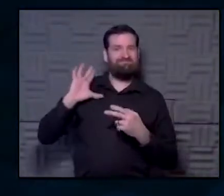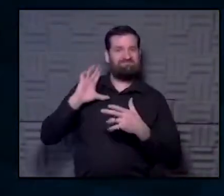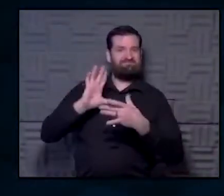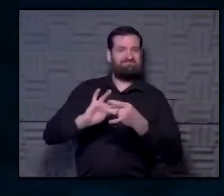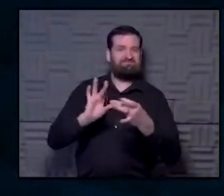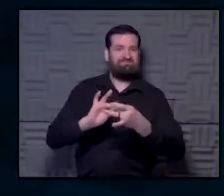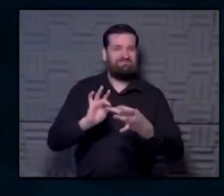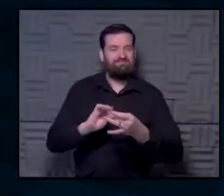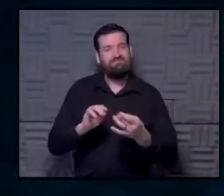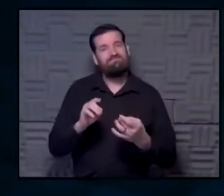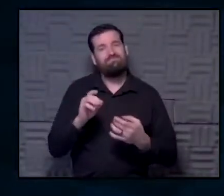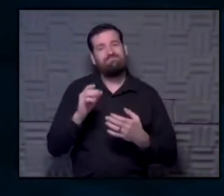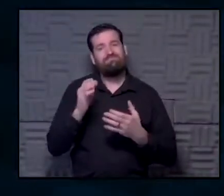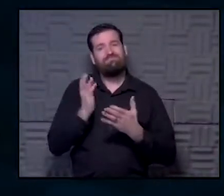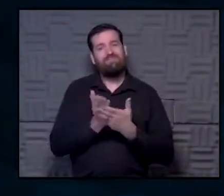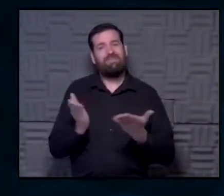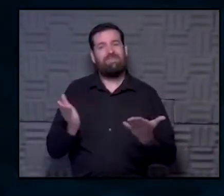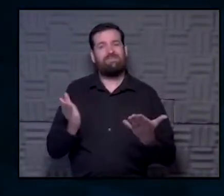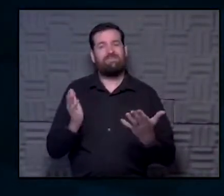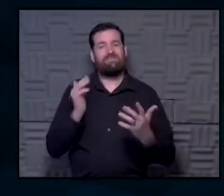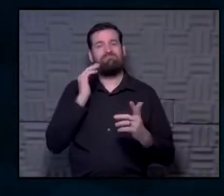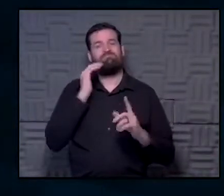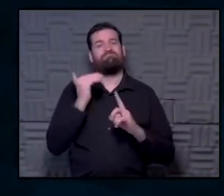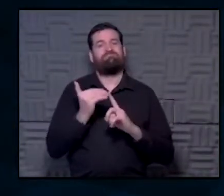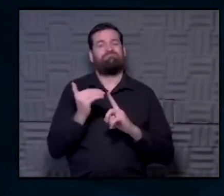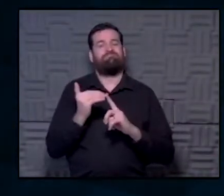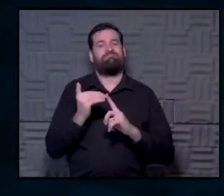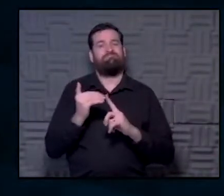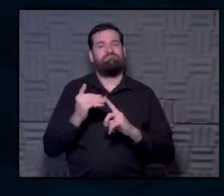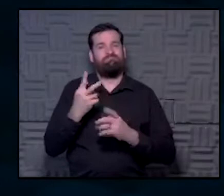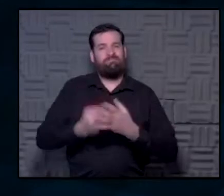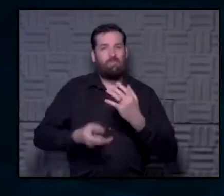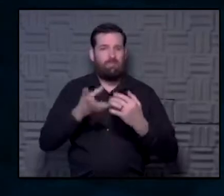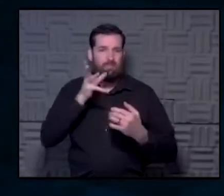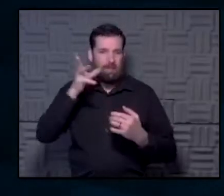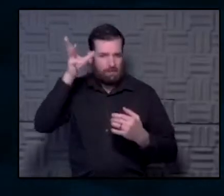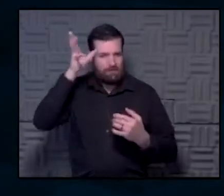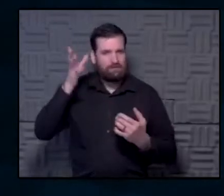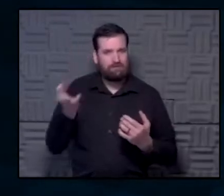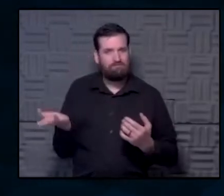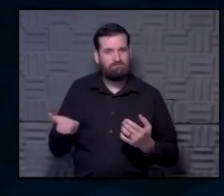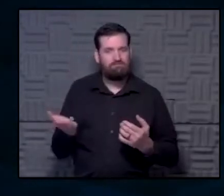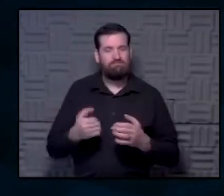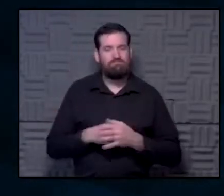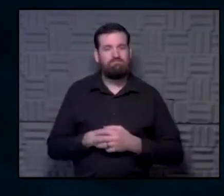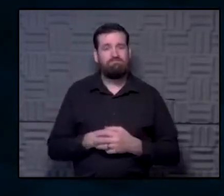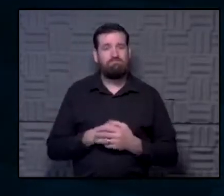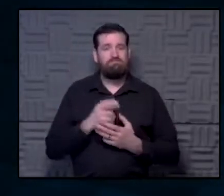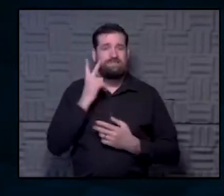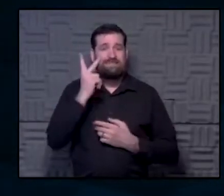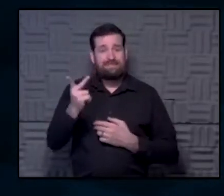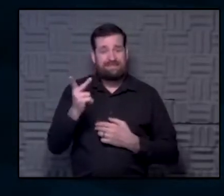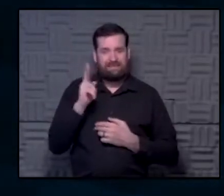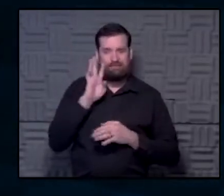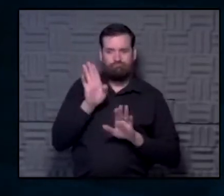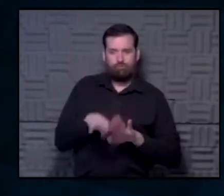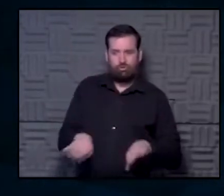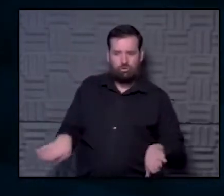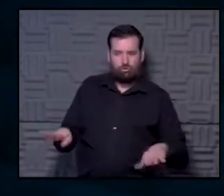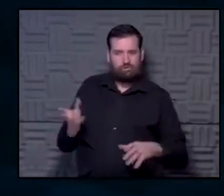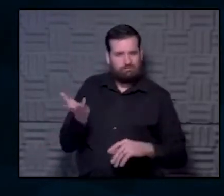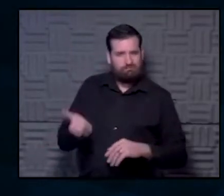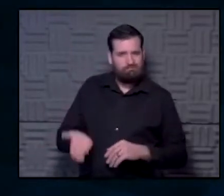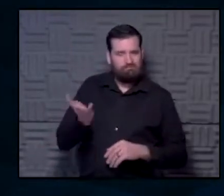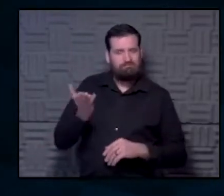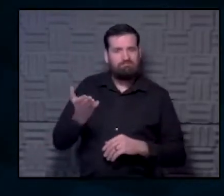things. There's just things that remind me of both of my parents. And I see it in my children. I see